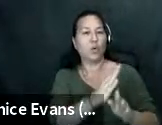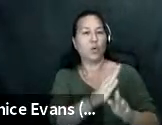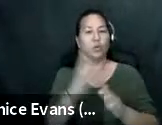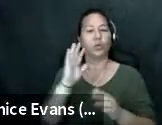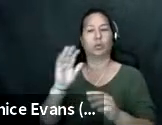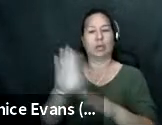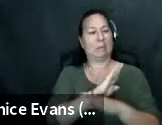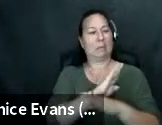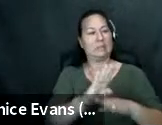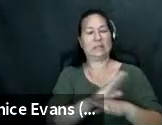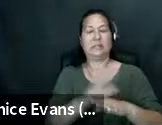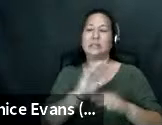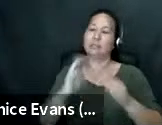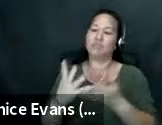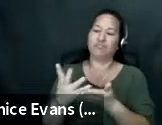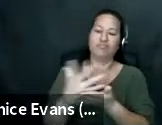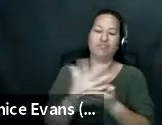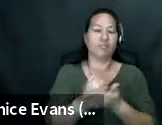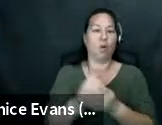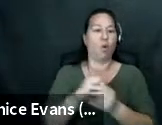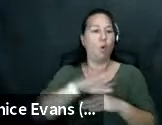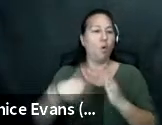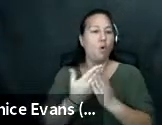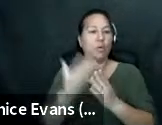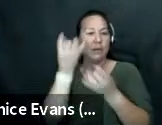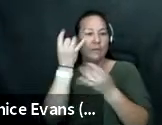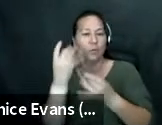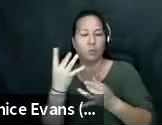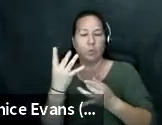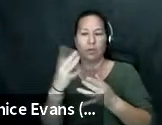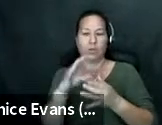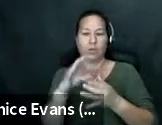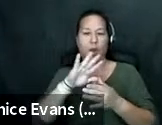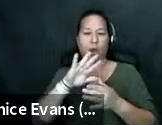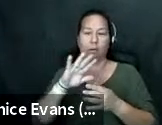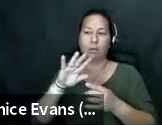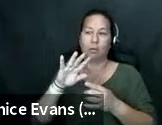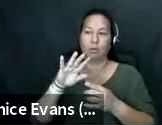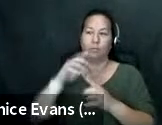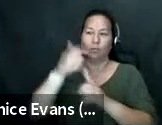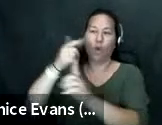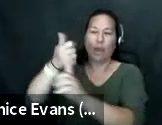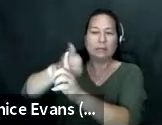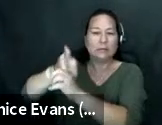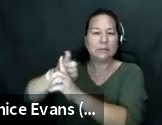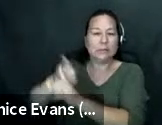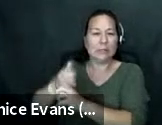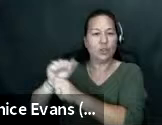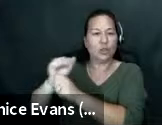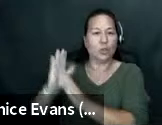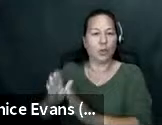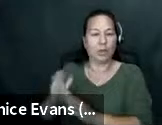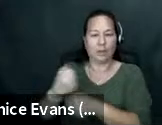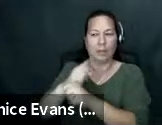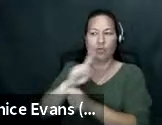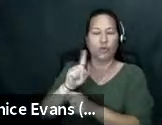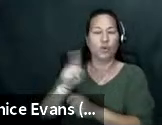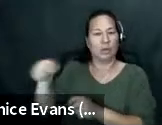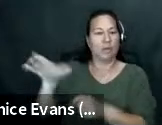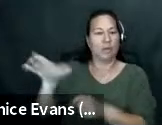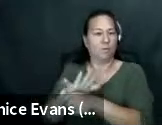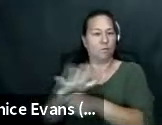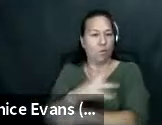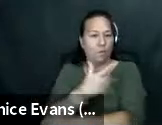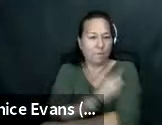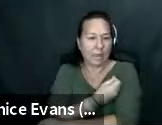coverings. If an employer is unable to provide NIOSH approved respirators